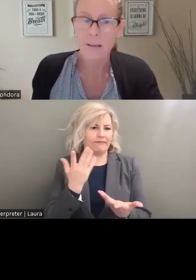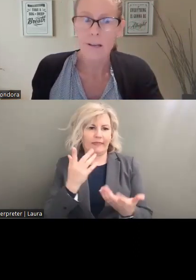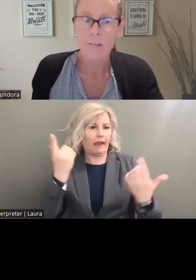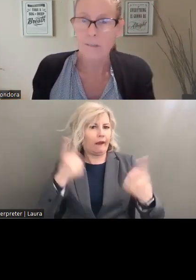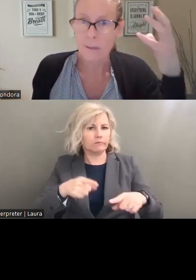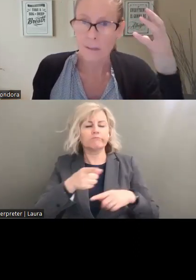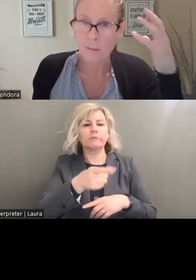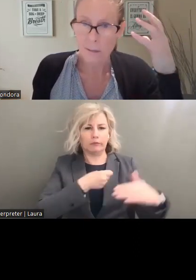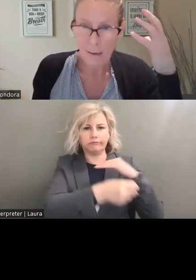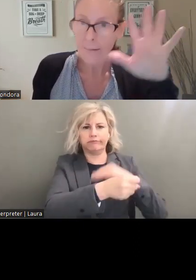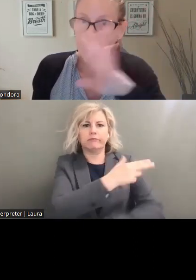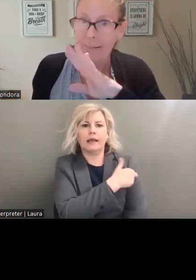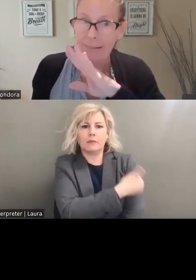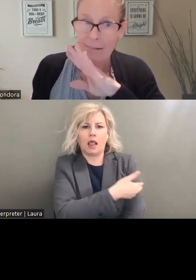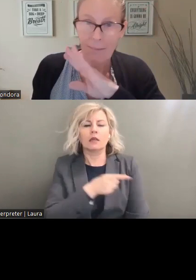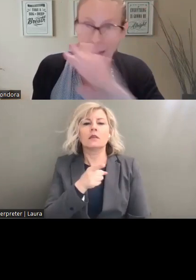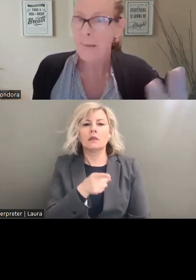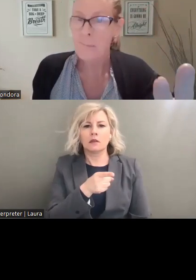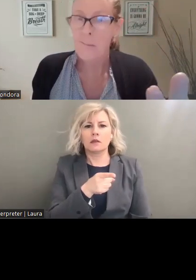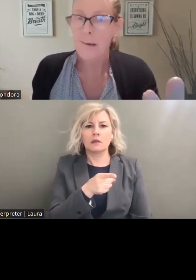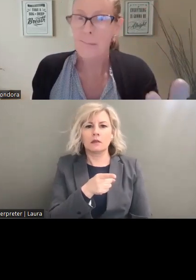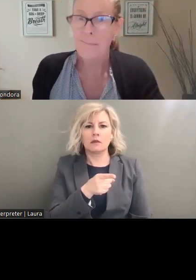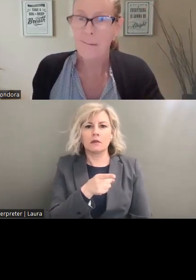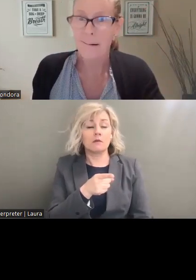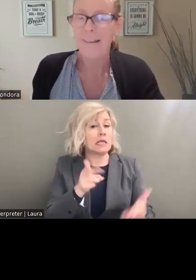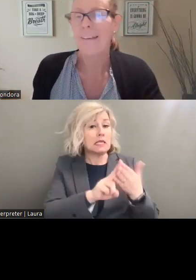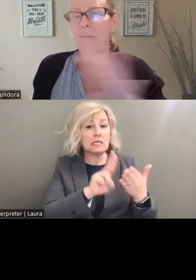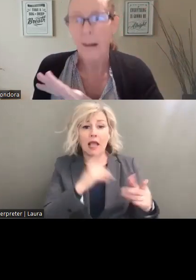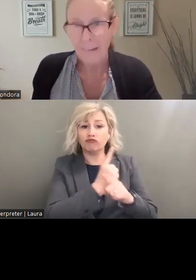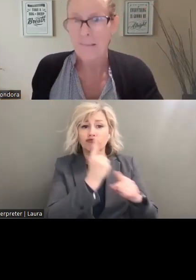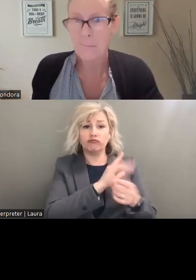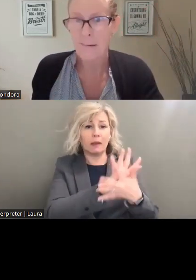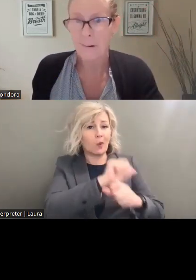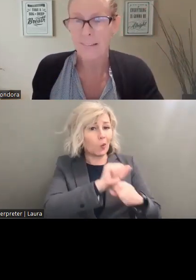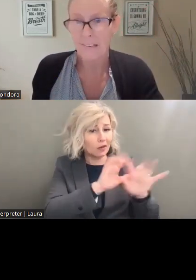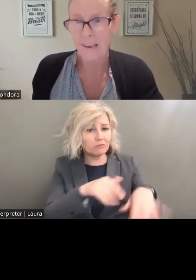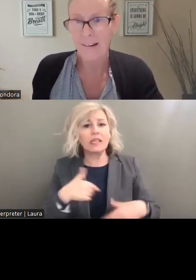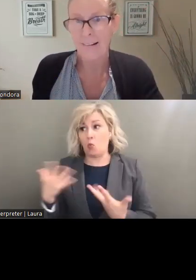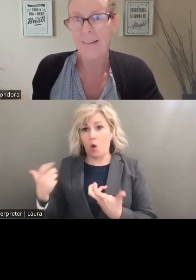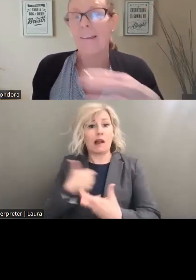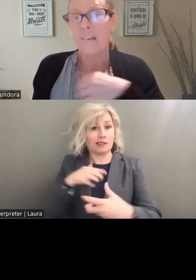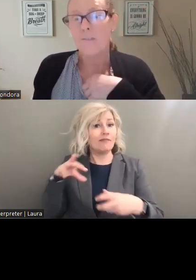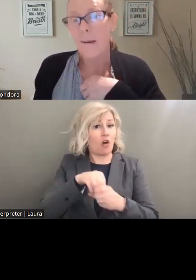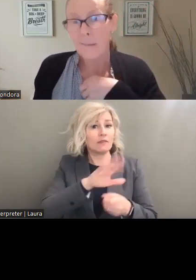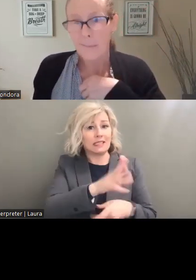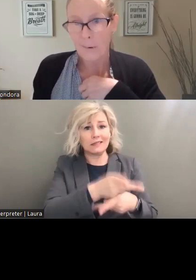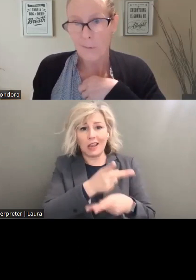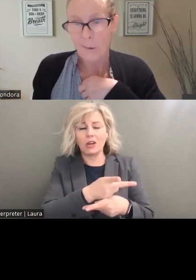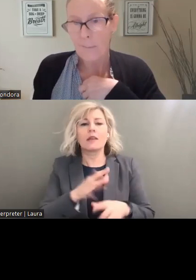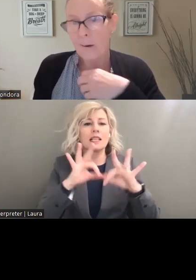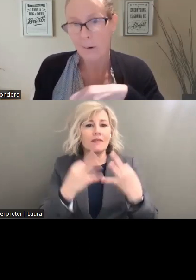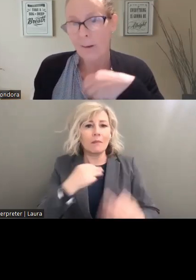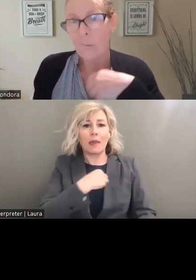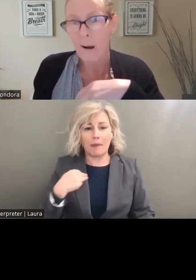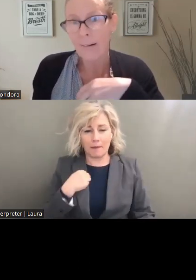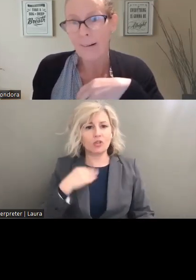hospitalizations, just that he had signed the appropriate paperwork. He wanted us to be involved in his care. His family members were going